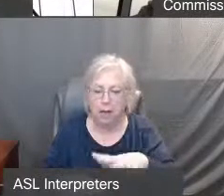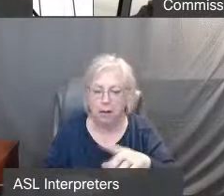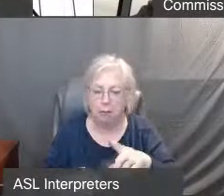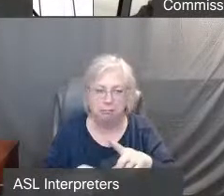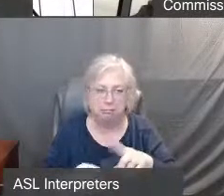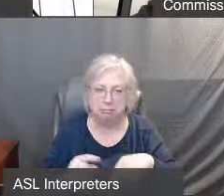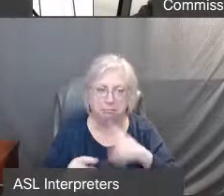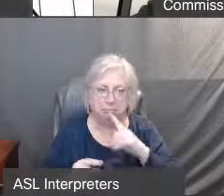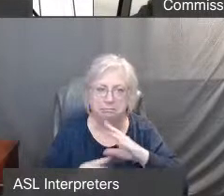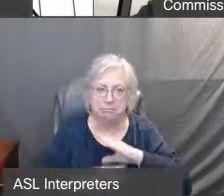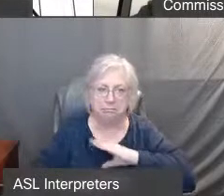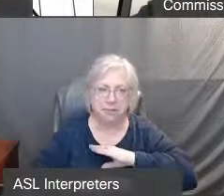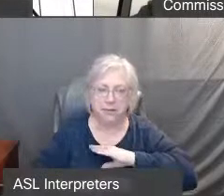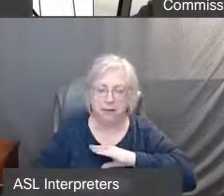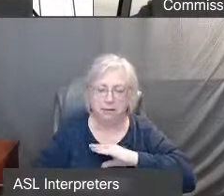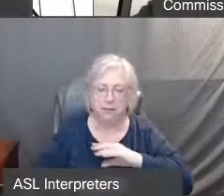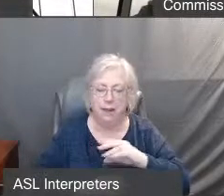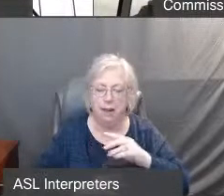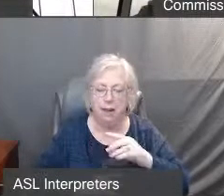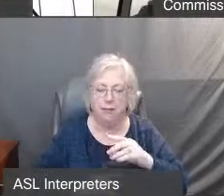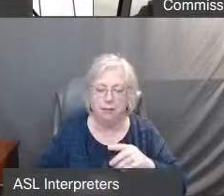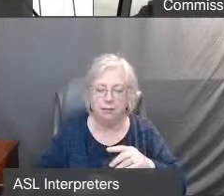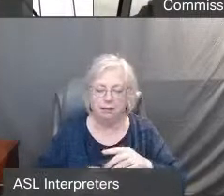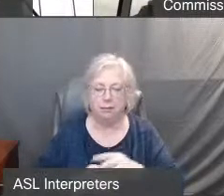can't be satisfied?